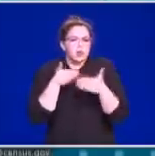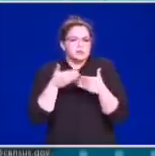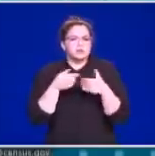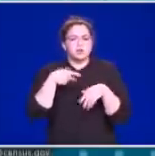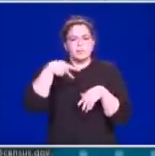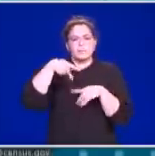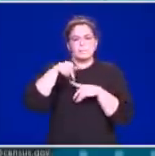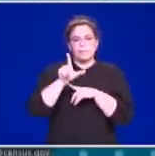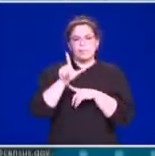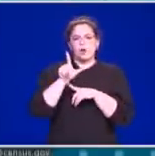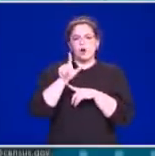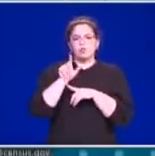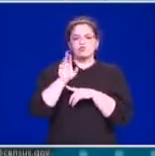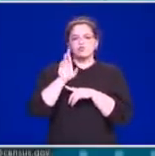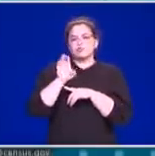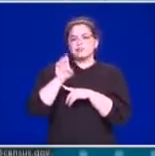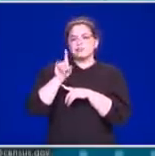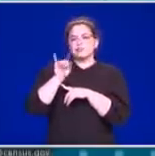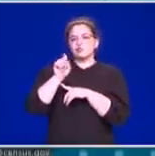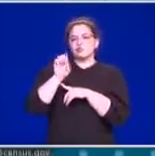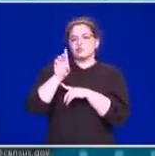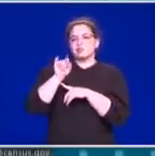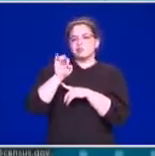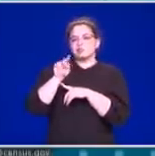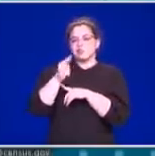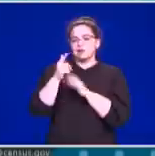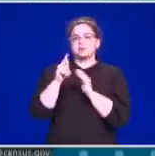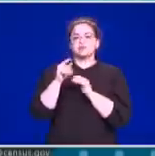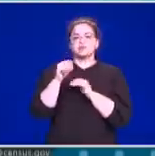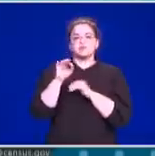law redistricting file in terms